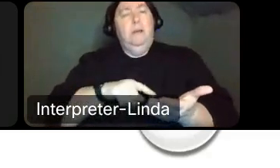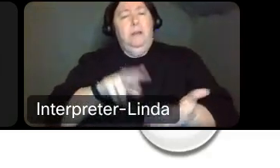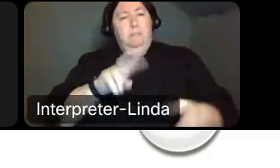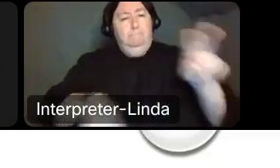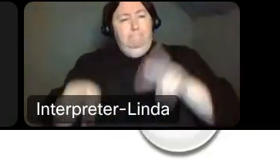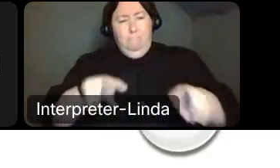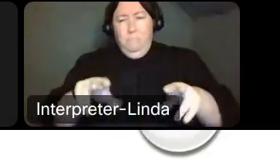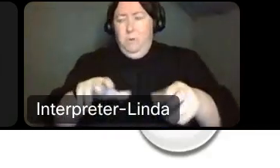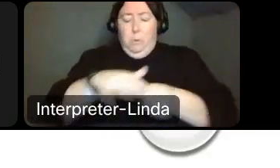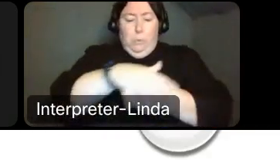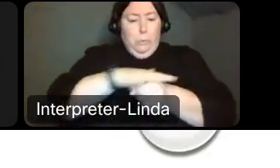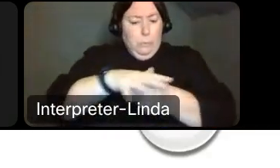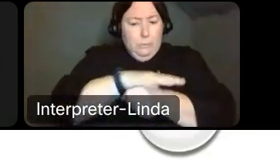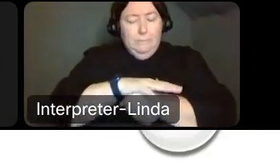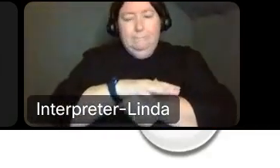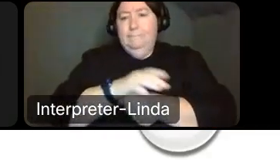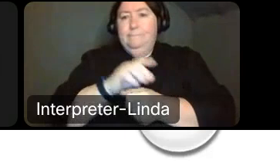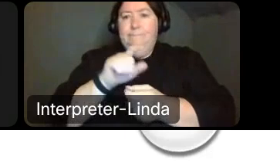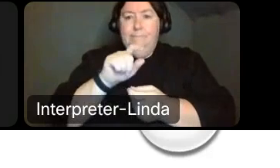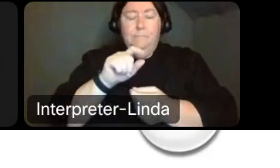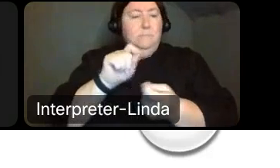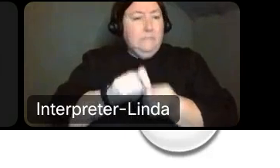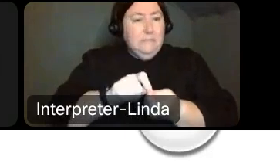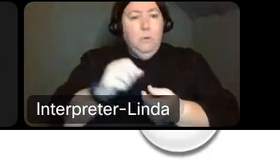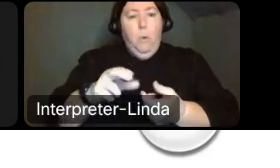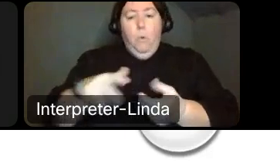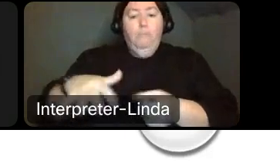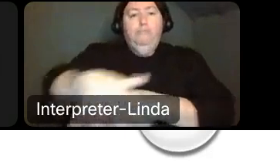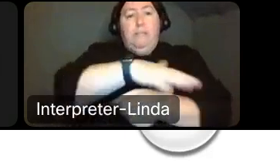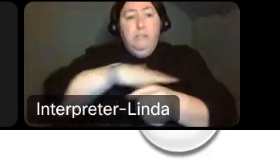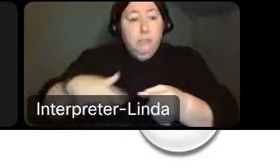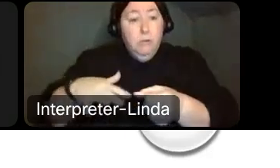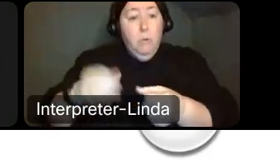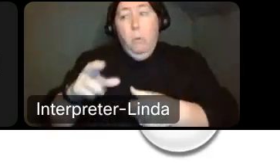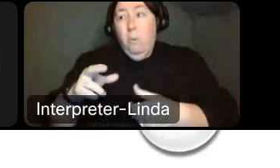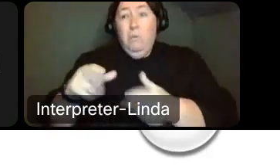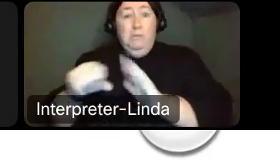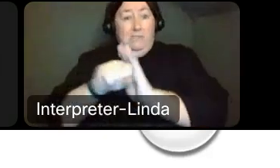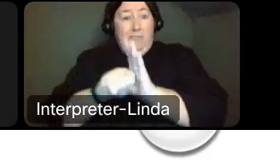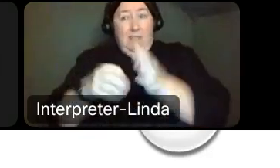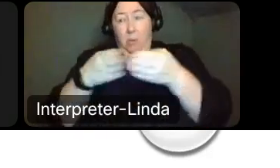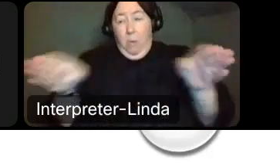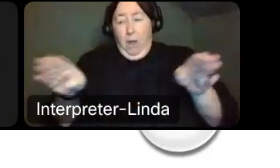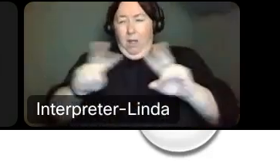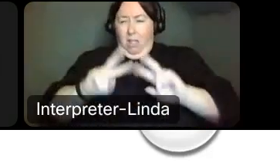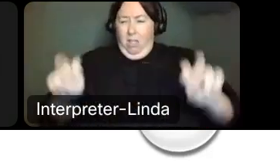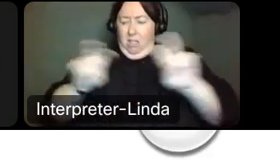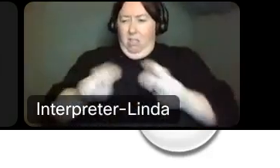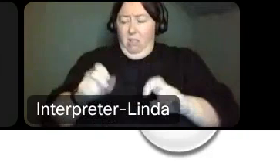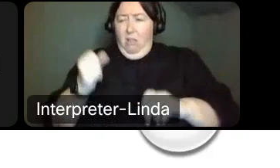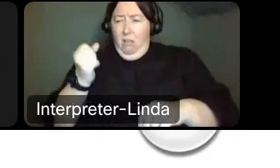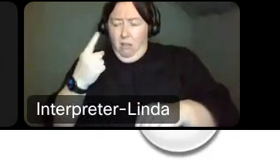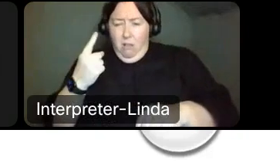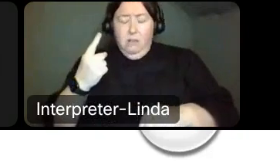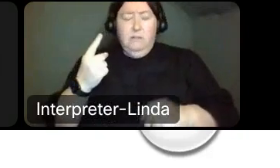entire district or to look at a region or statewide, we really can understand some of the nuances that